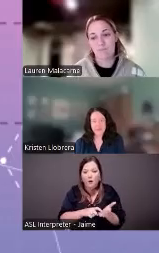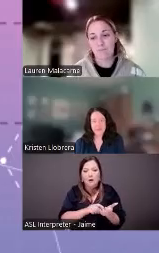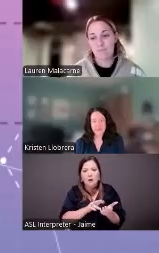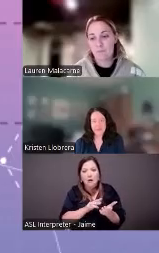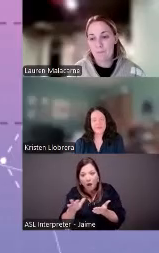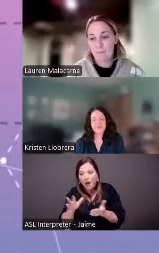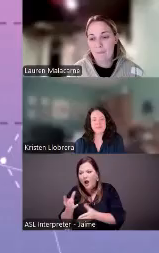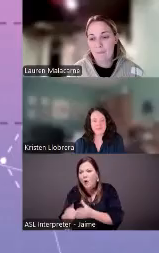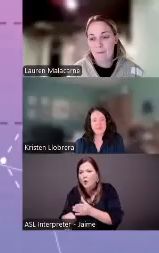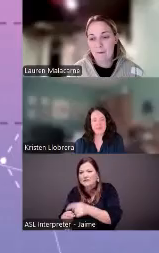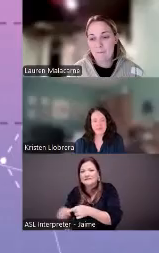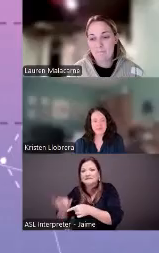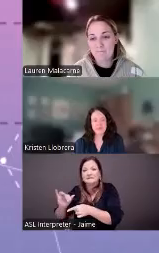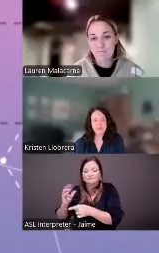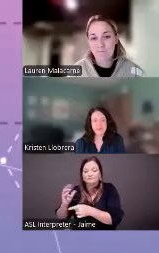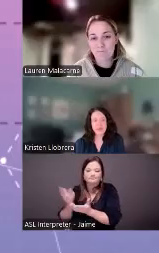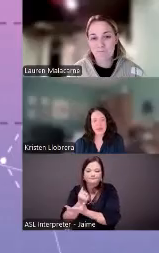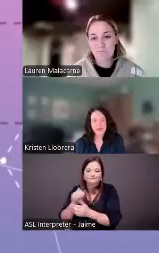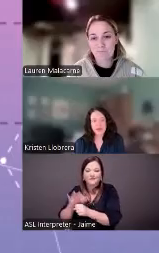developed.